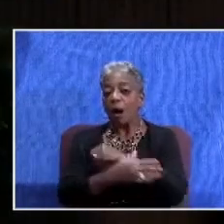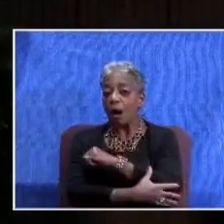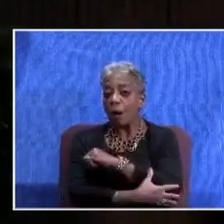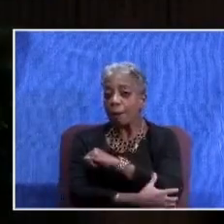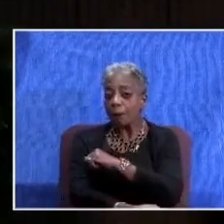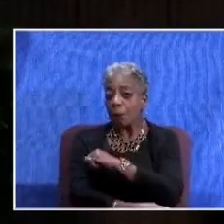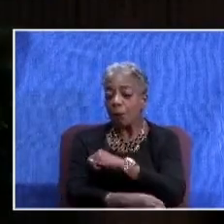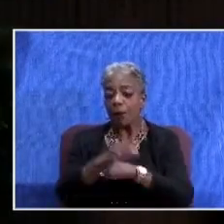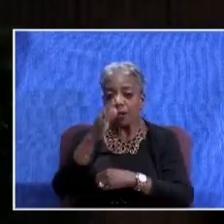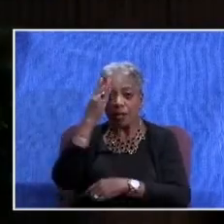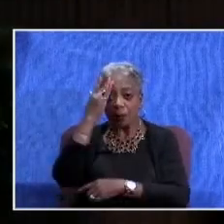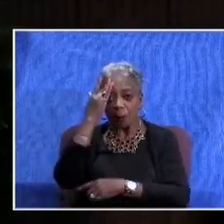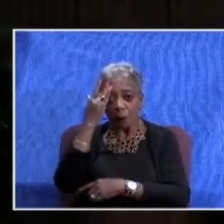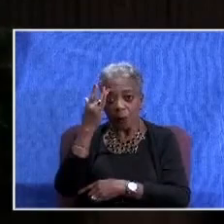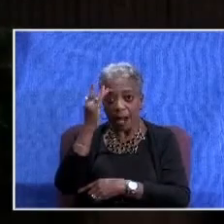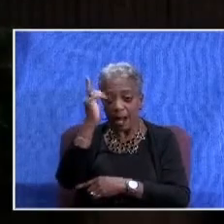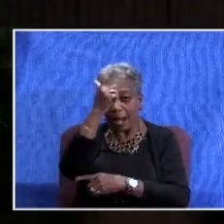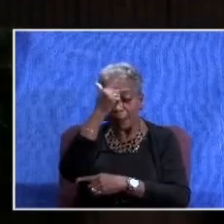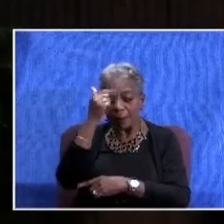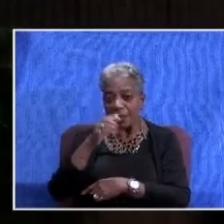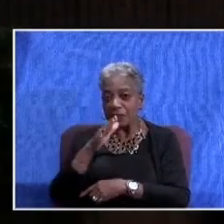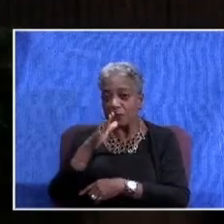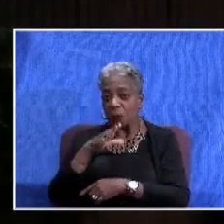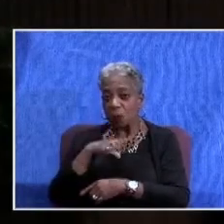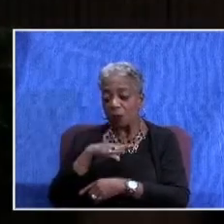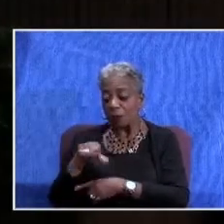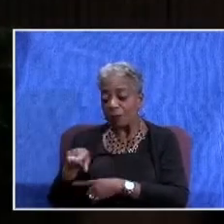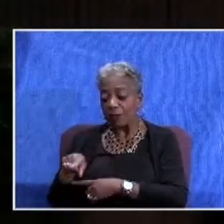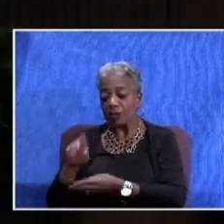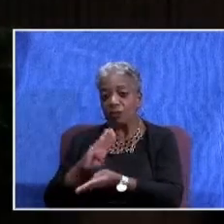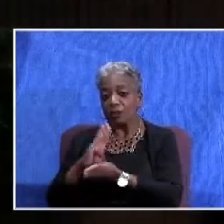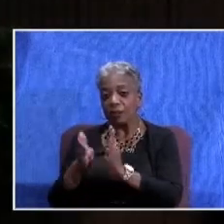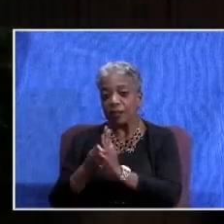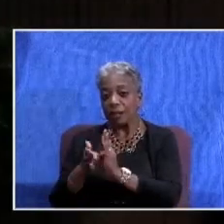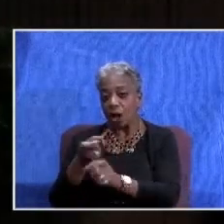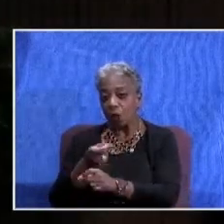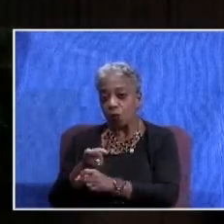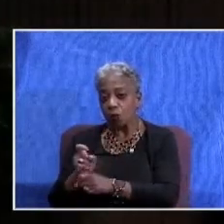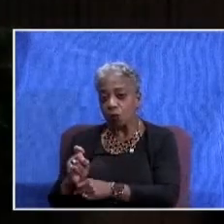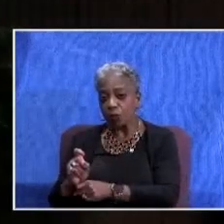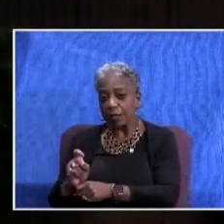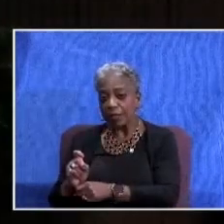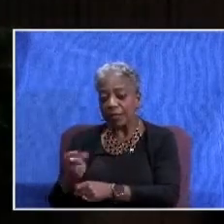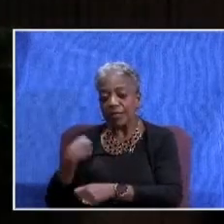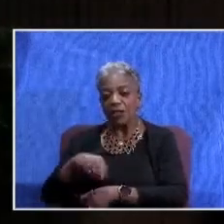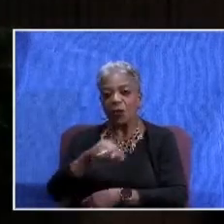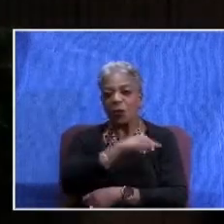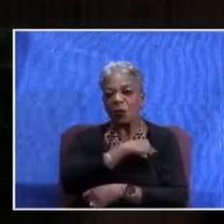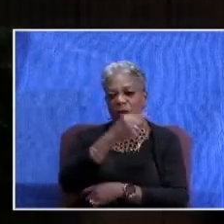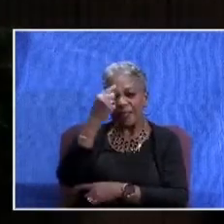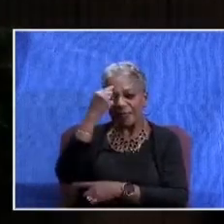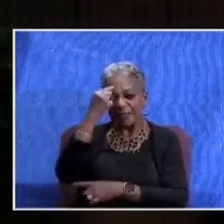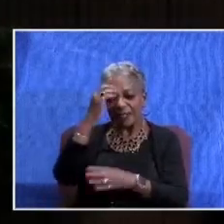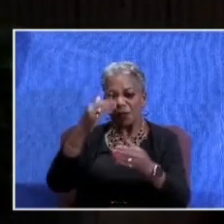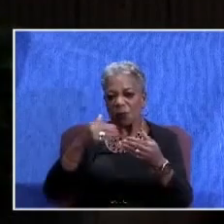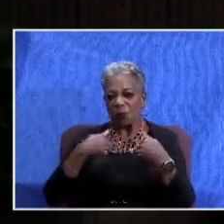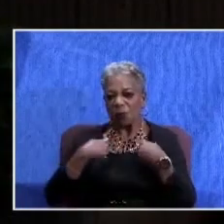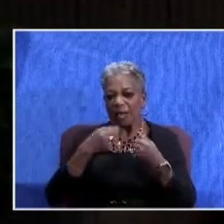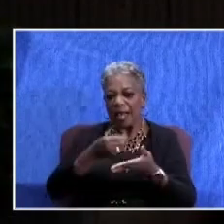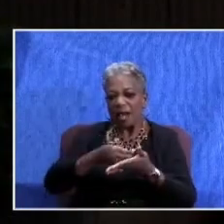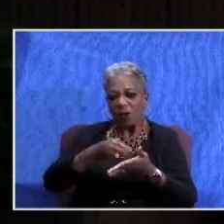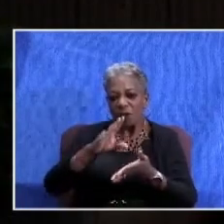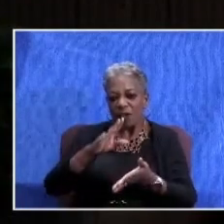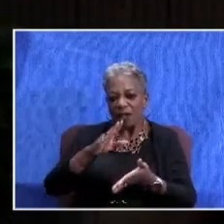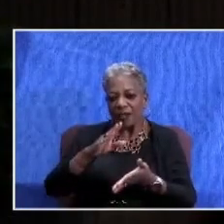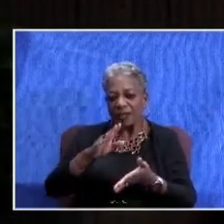any wealth, we don't have any wealth. You think you have wealth. Even if you got a car, if you're paying on it, you got negative